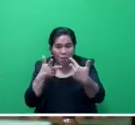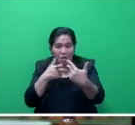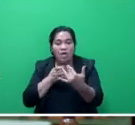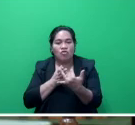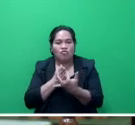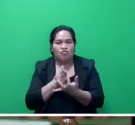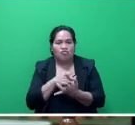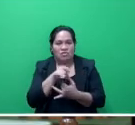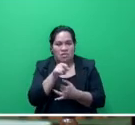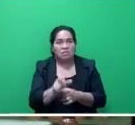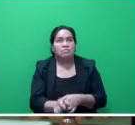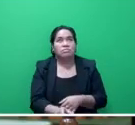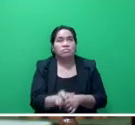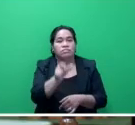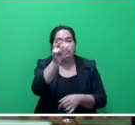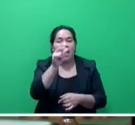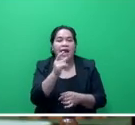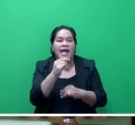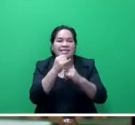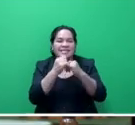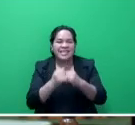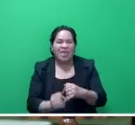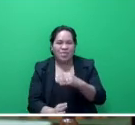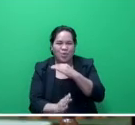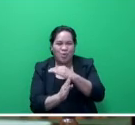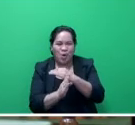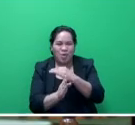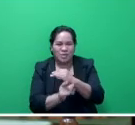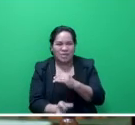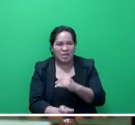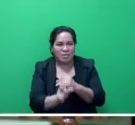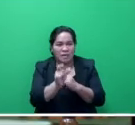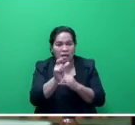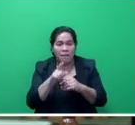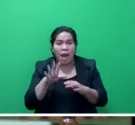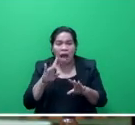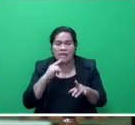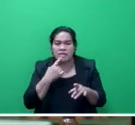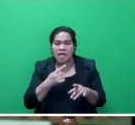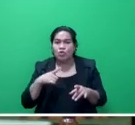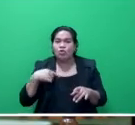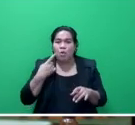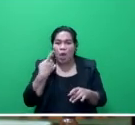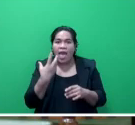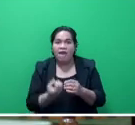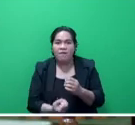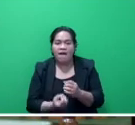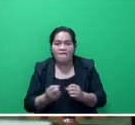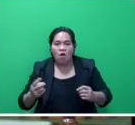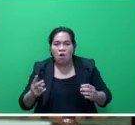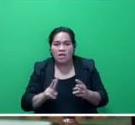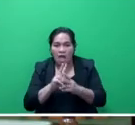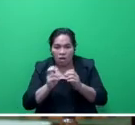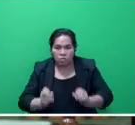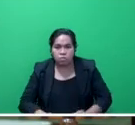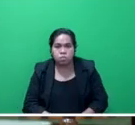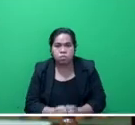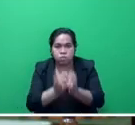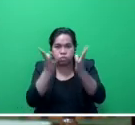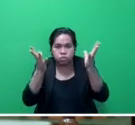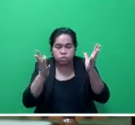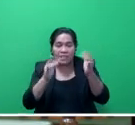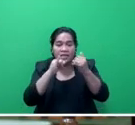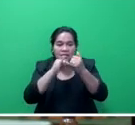this Southern Cross cable. Of course, if tomorrow there's a volcano in the middle of the ocean, in the Pacific Ocean, northern or southern Pacific